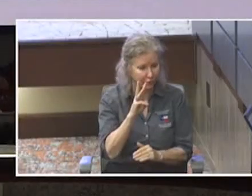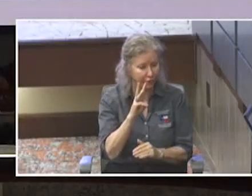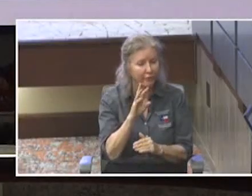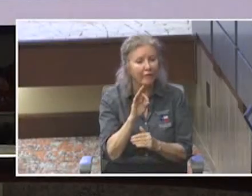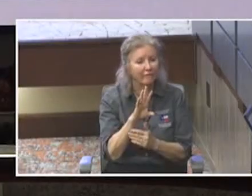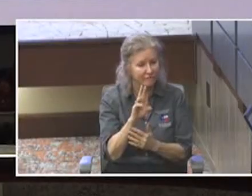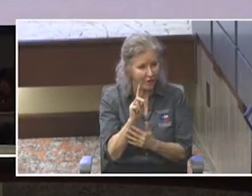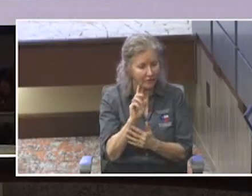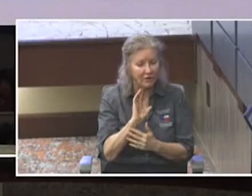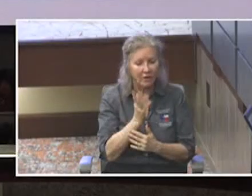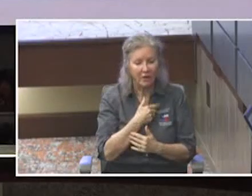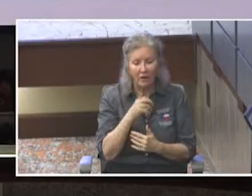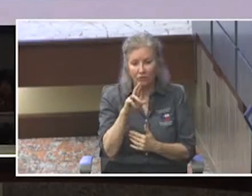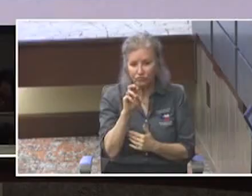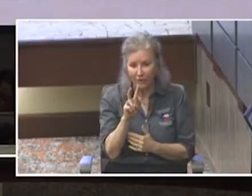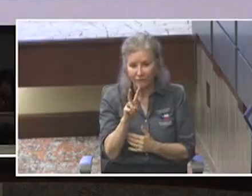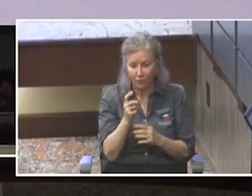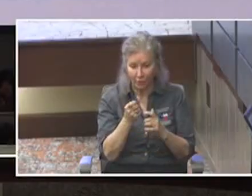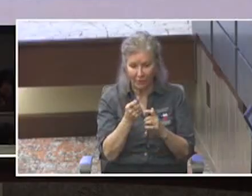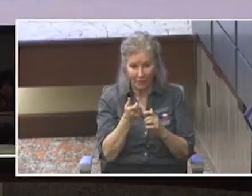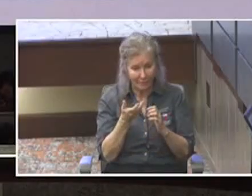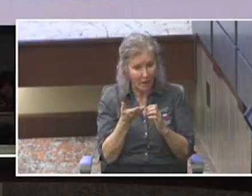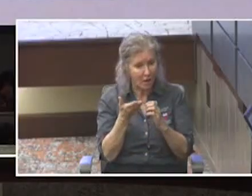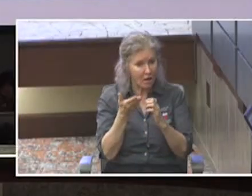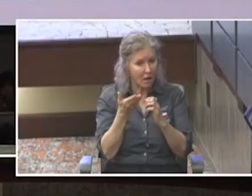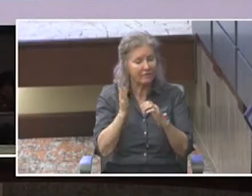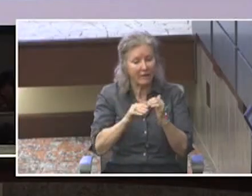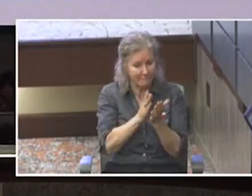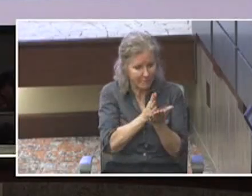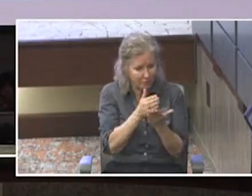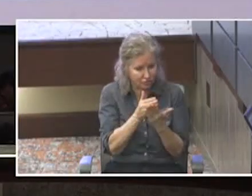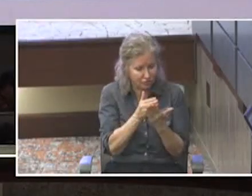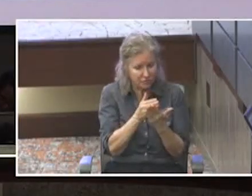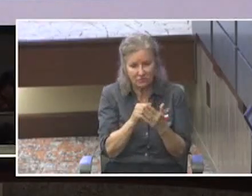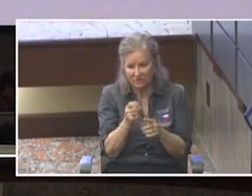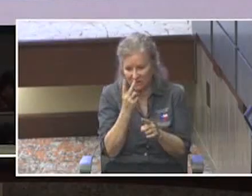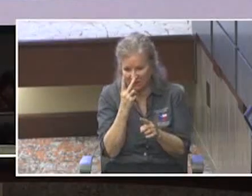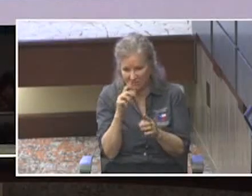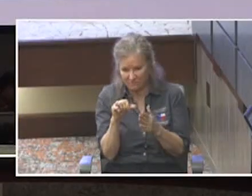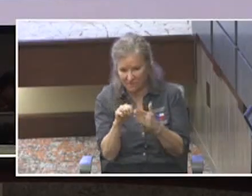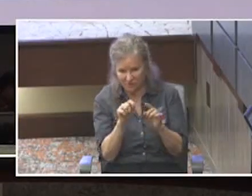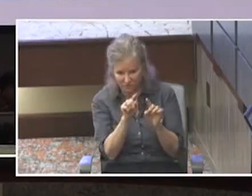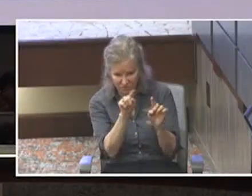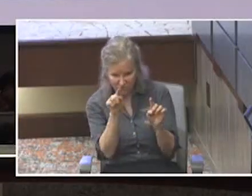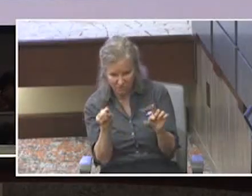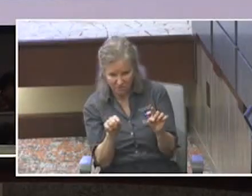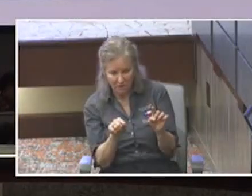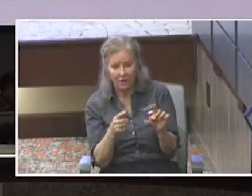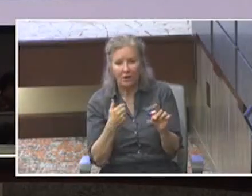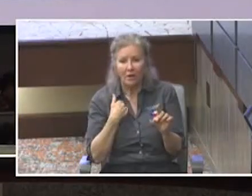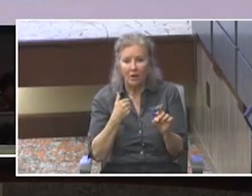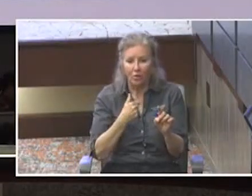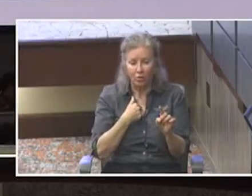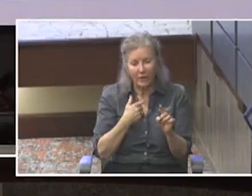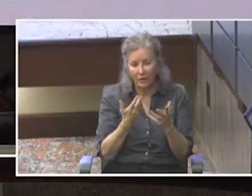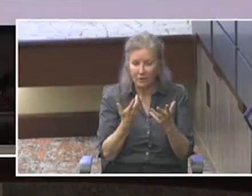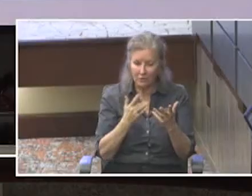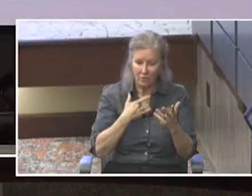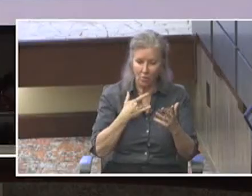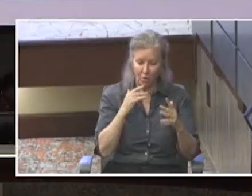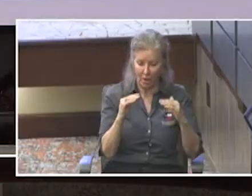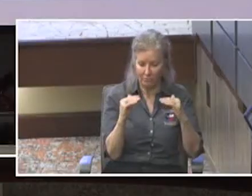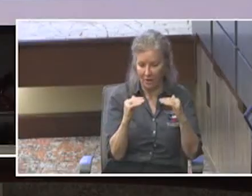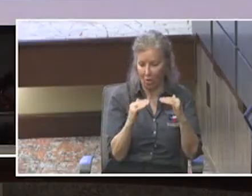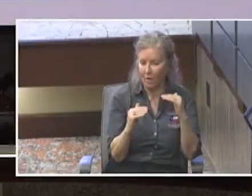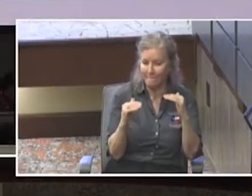are trending slightly ahead of budget. The fund's on pace to meet or slightly exceed the annual revenue target.